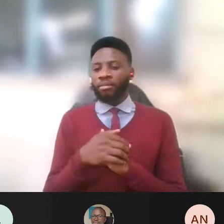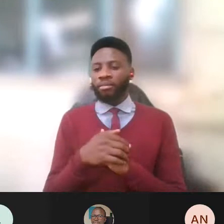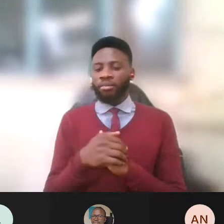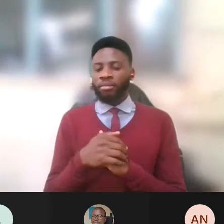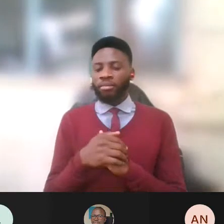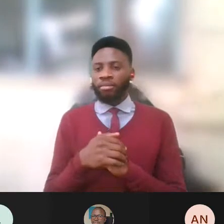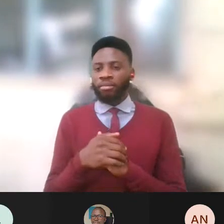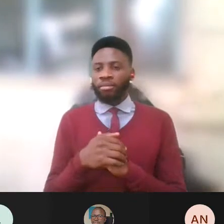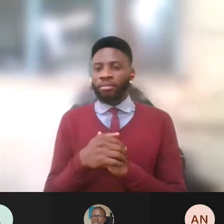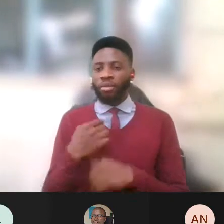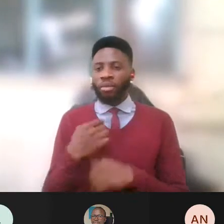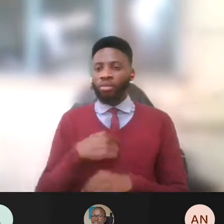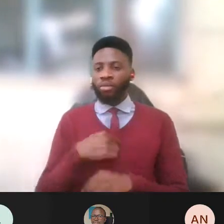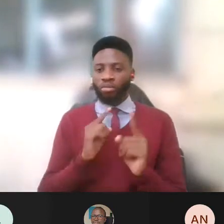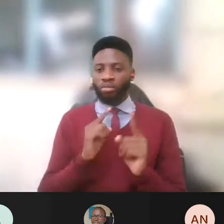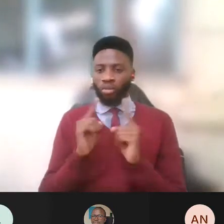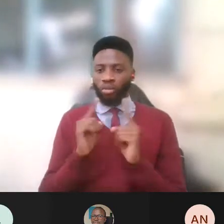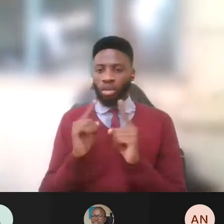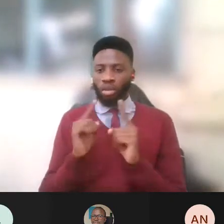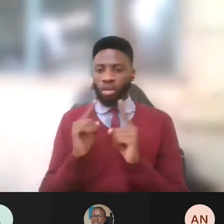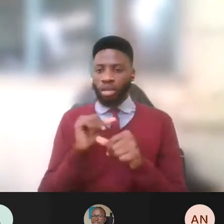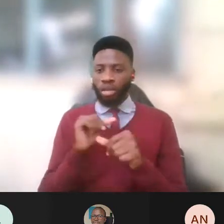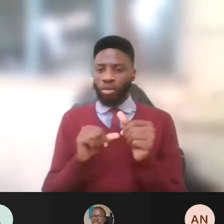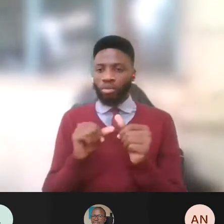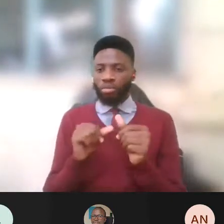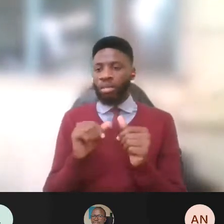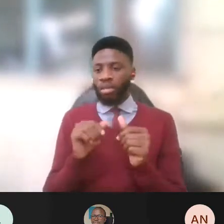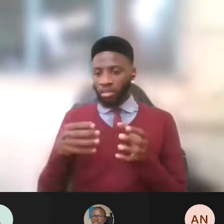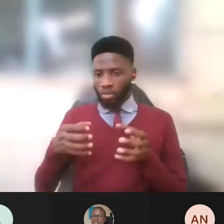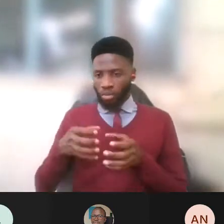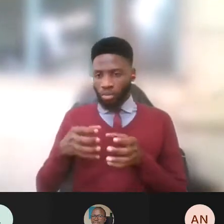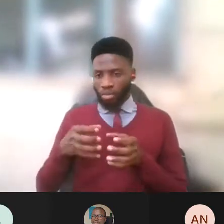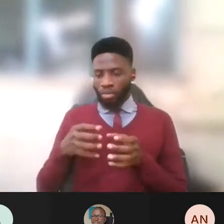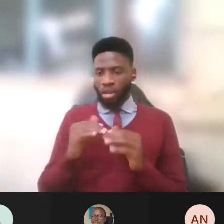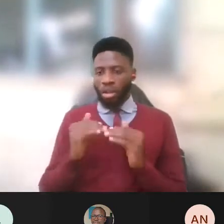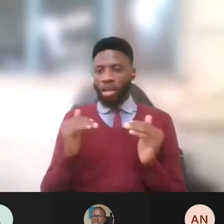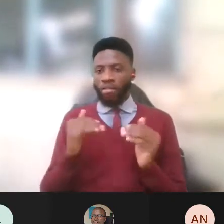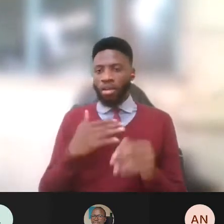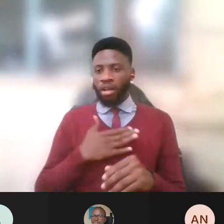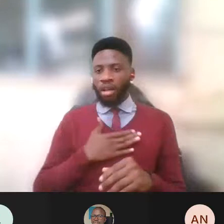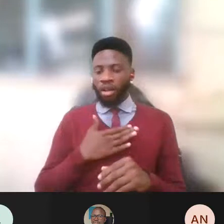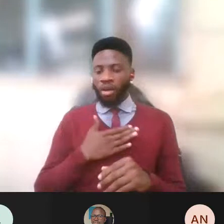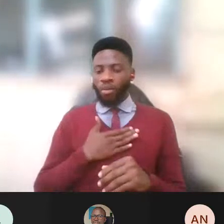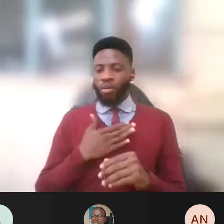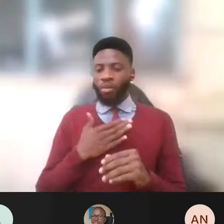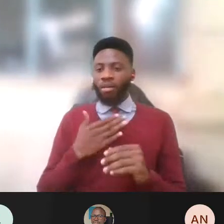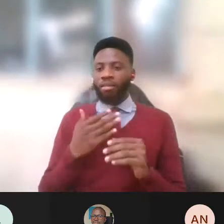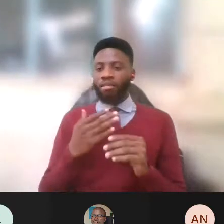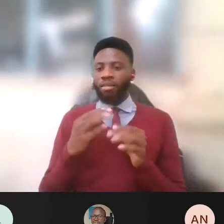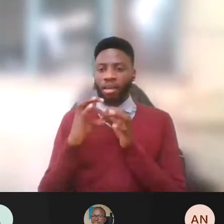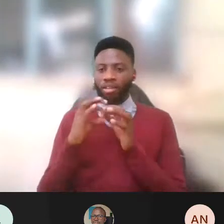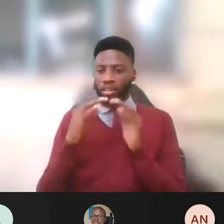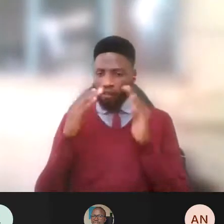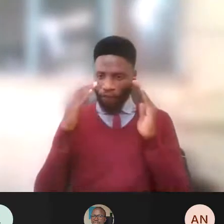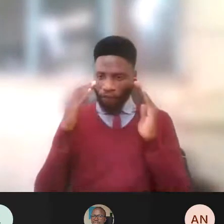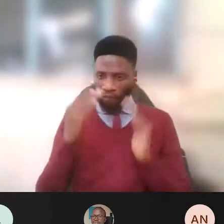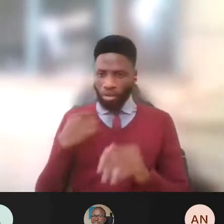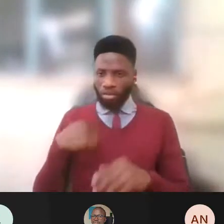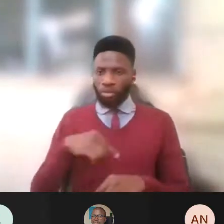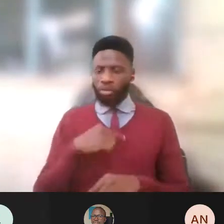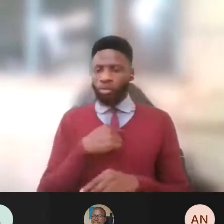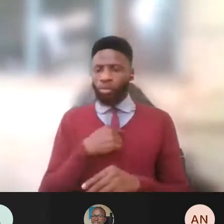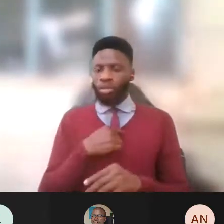to 2025, they mentioned analytical thinking and innovation. As Mr. Gatel mentioned, active learning and learning strategies,